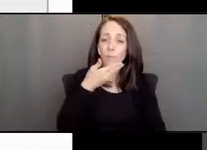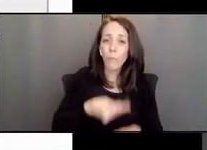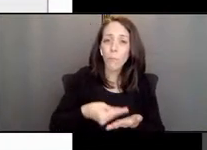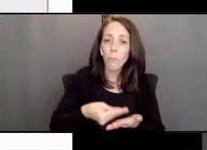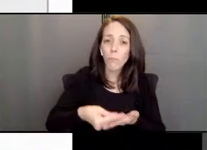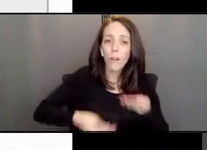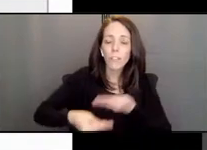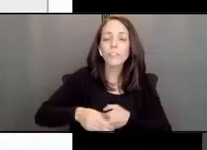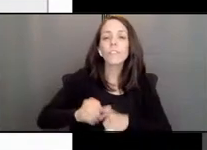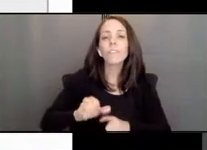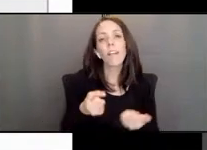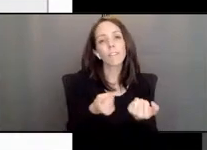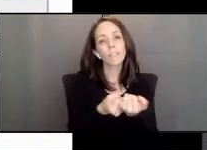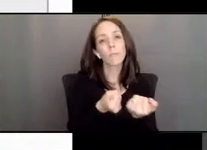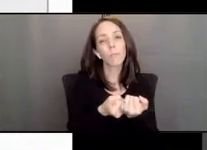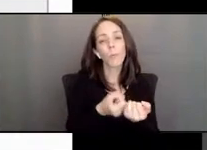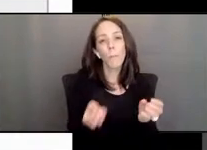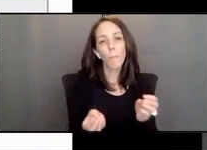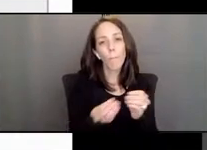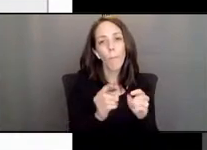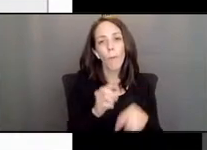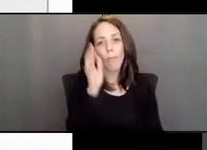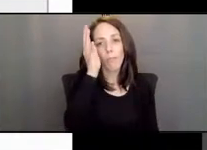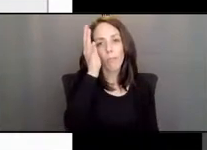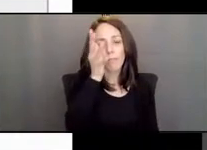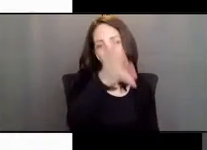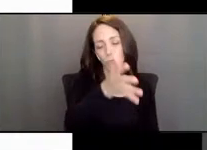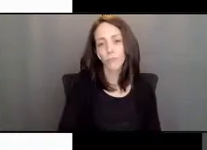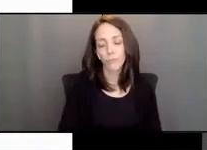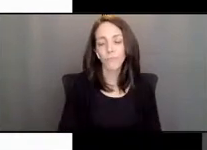monitor our progress against our budget targets throughout the year.